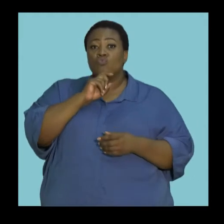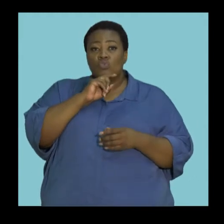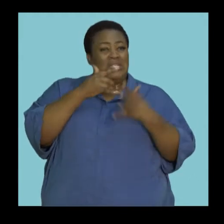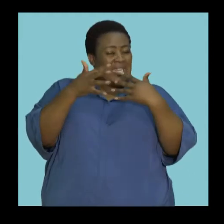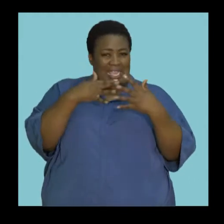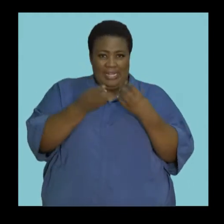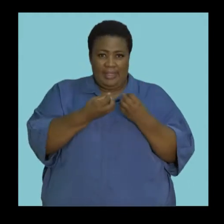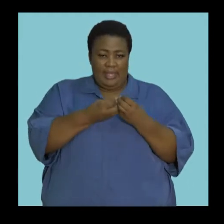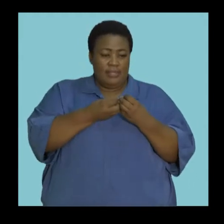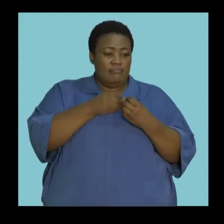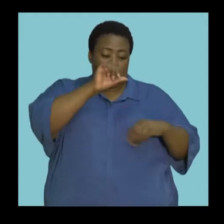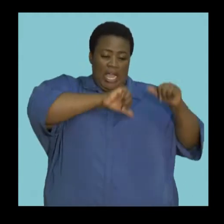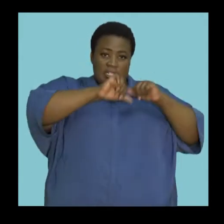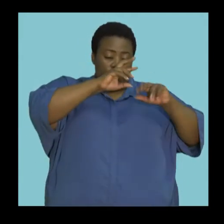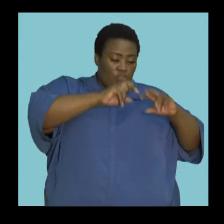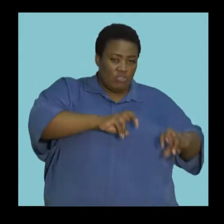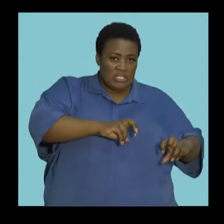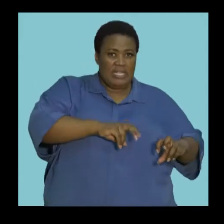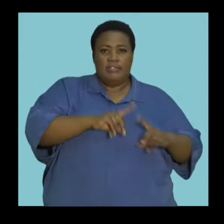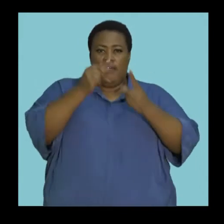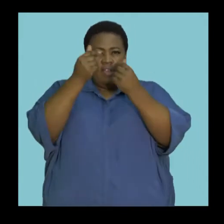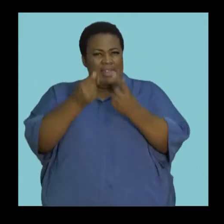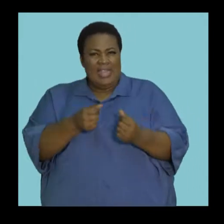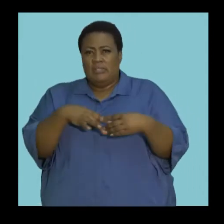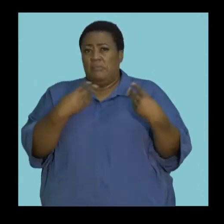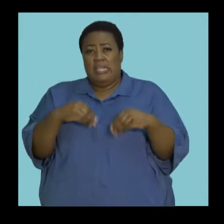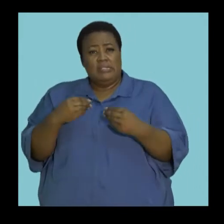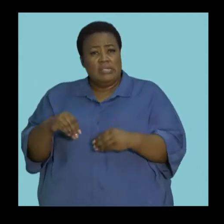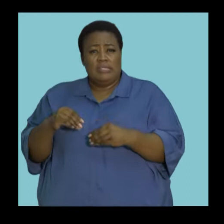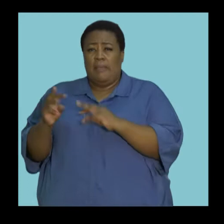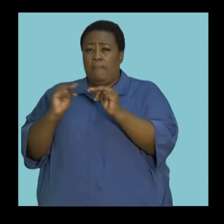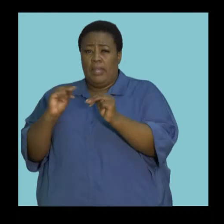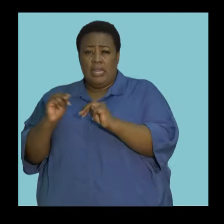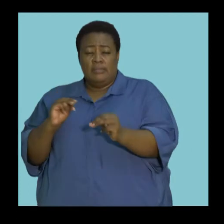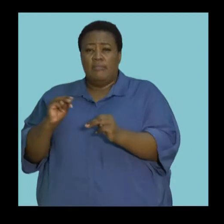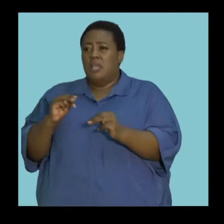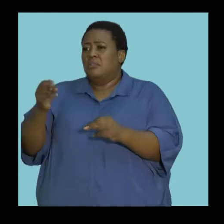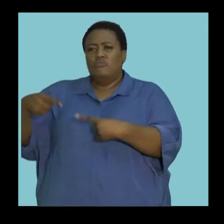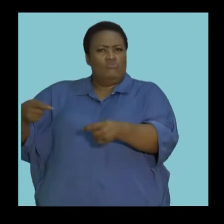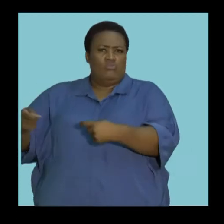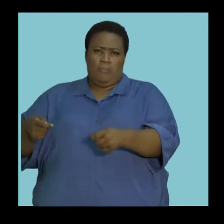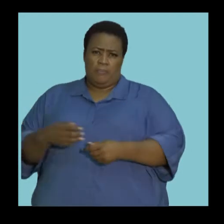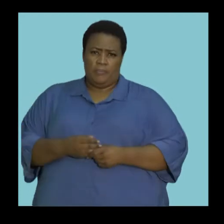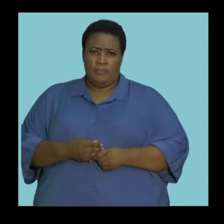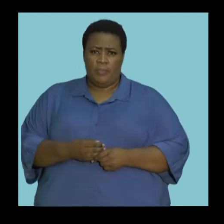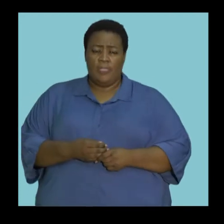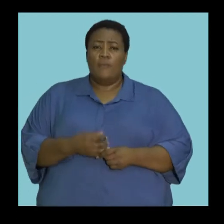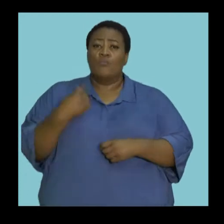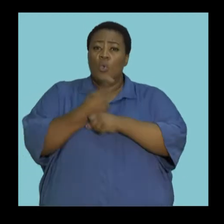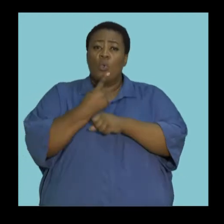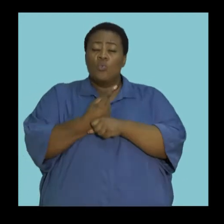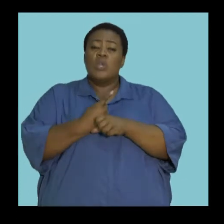everything from scientific research and finance to business, management, and retail. So we are